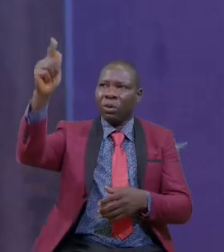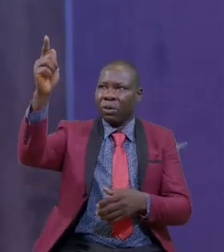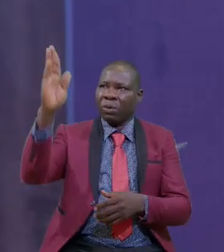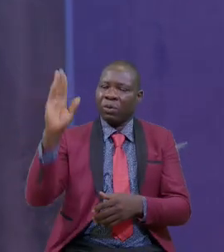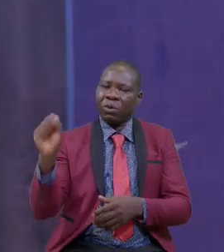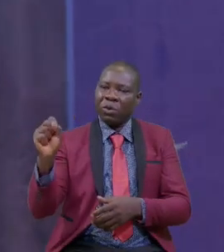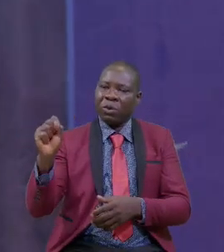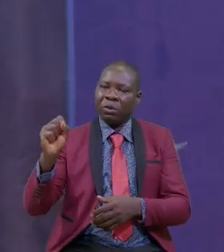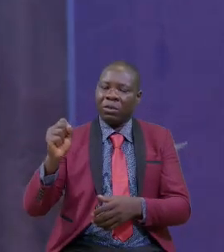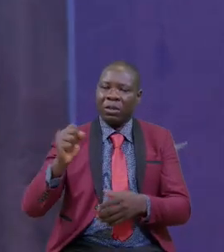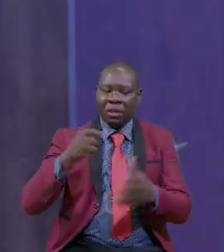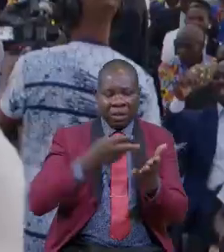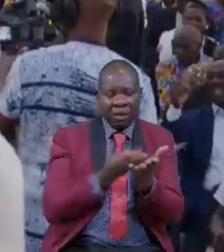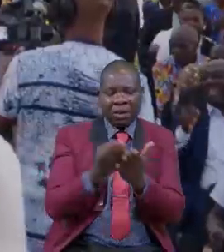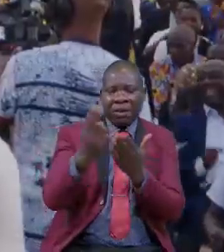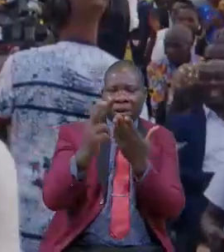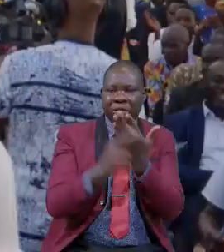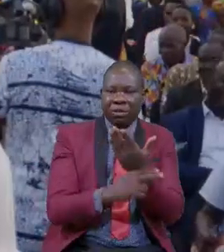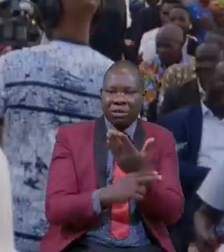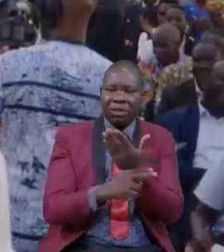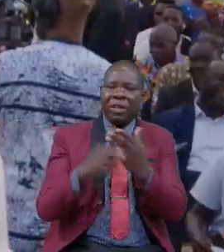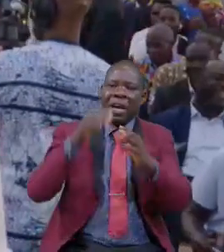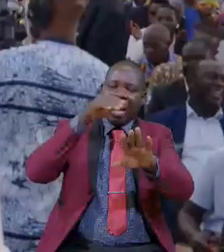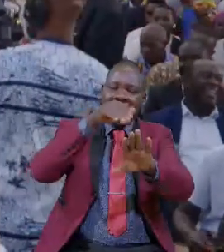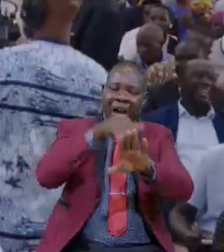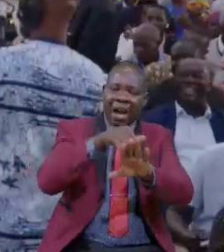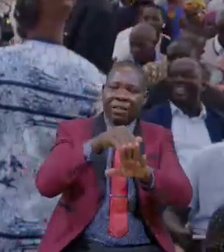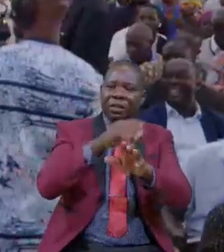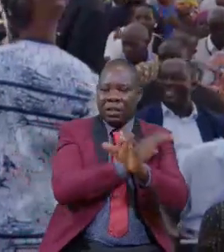expense. And